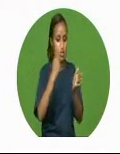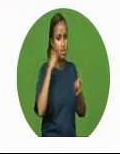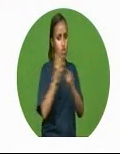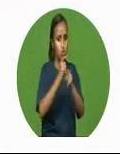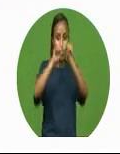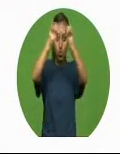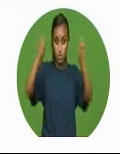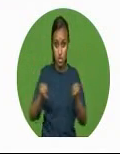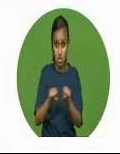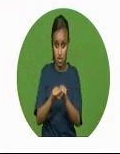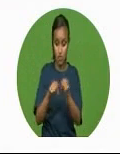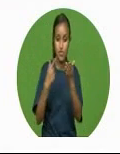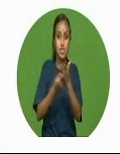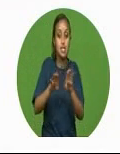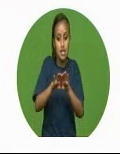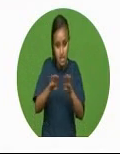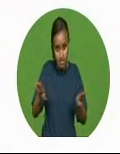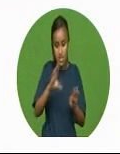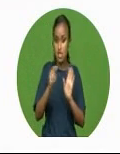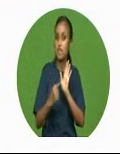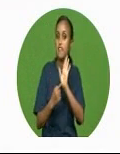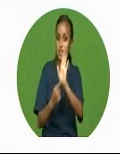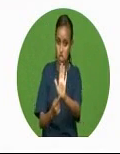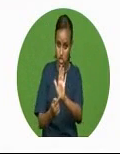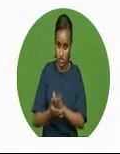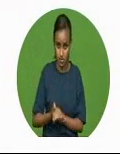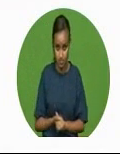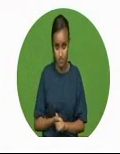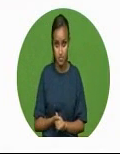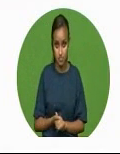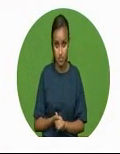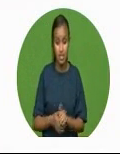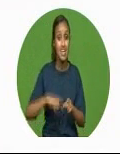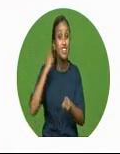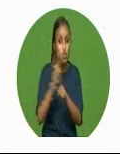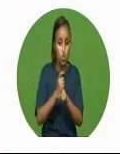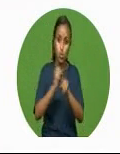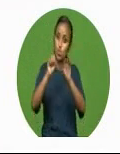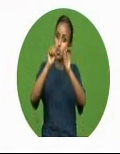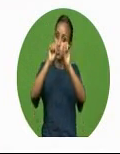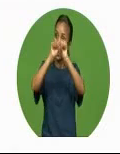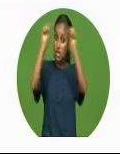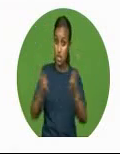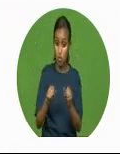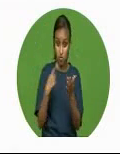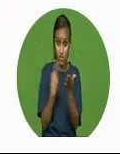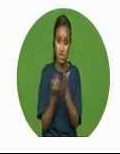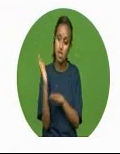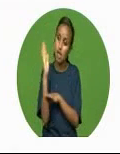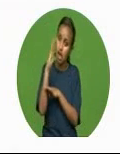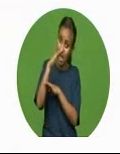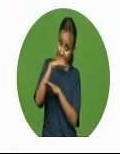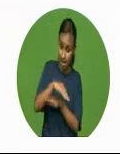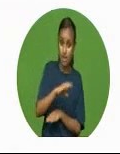true size and shape of that surface and its features. The true shapes of